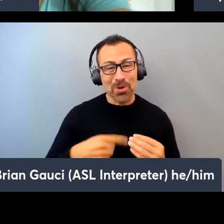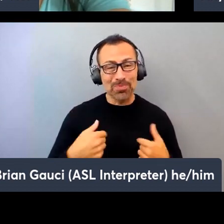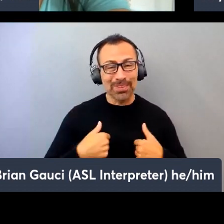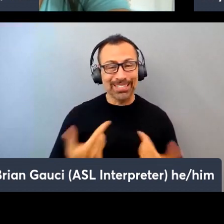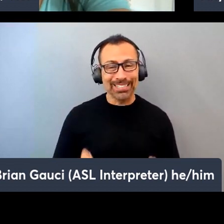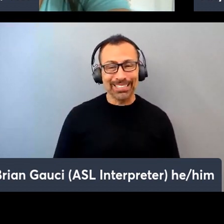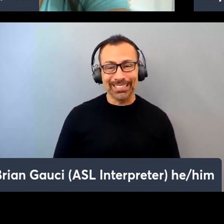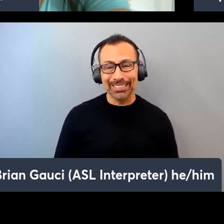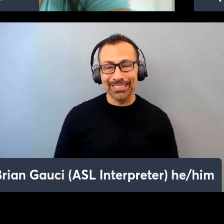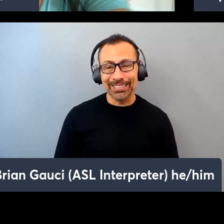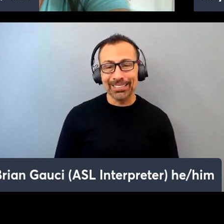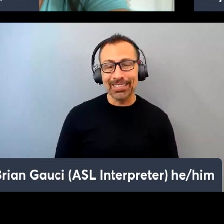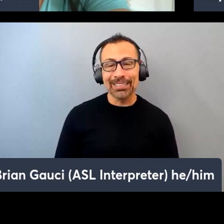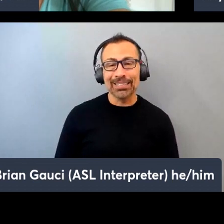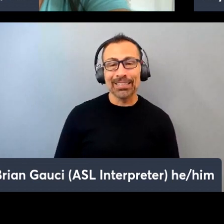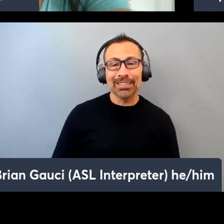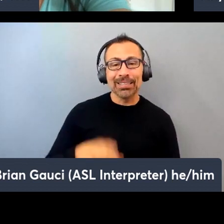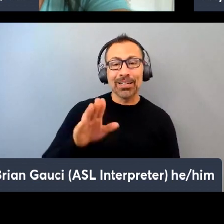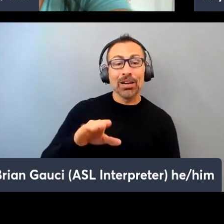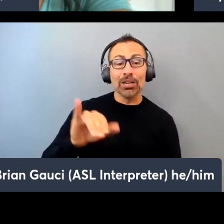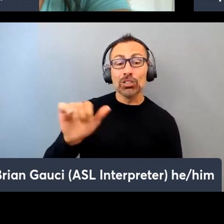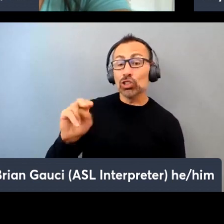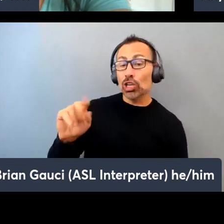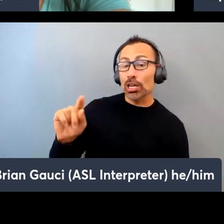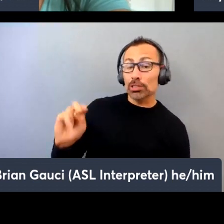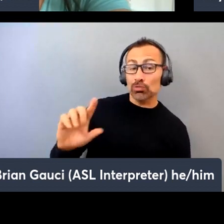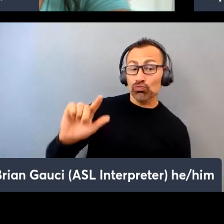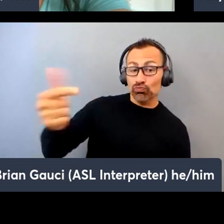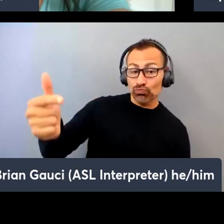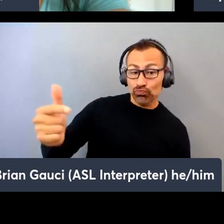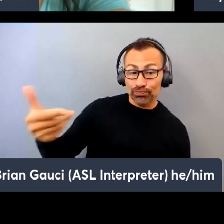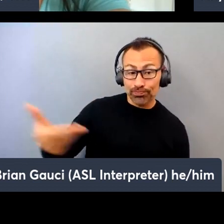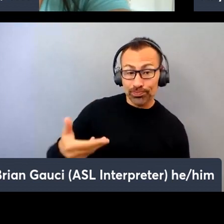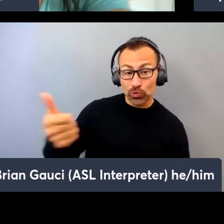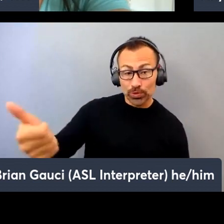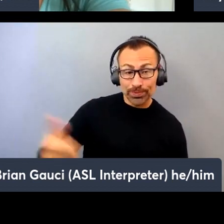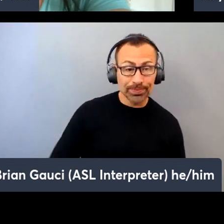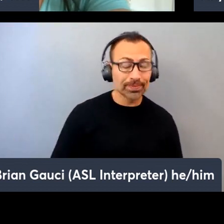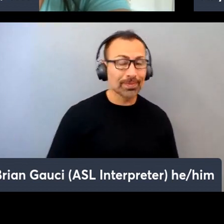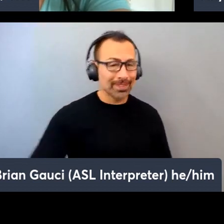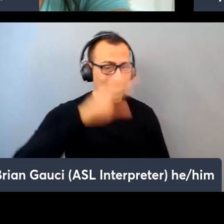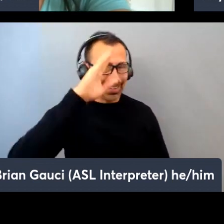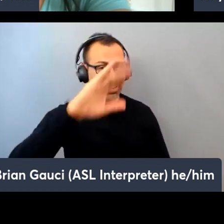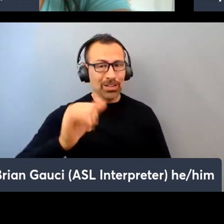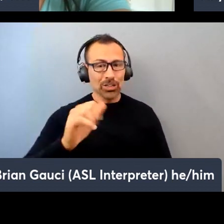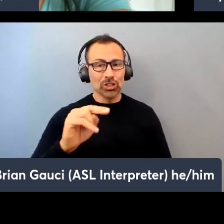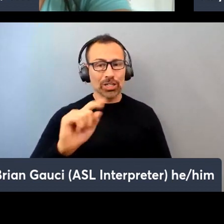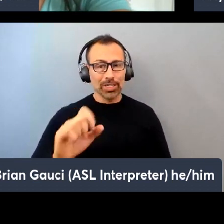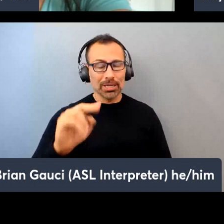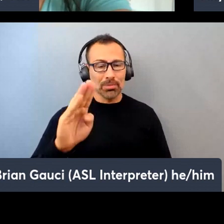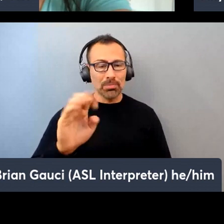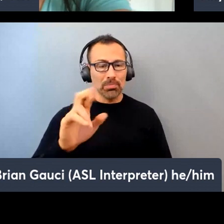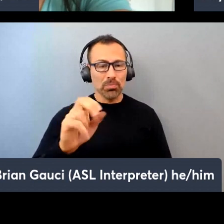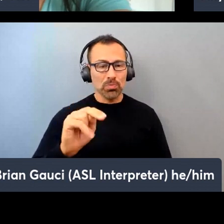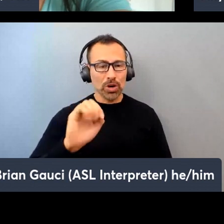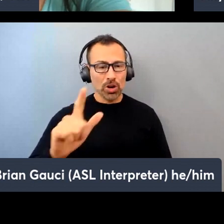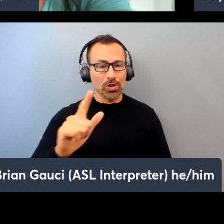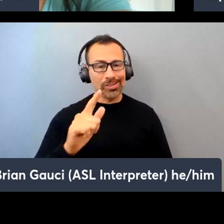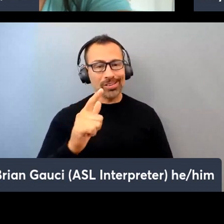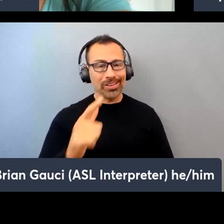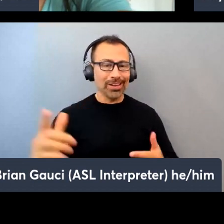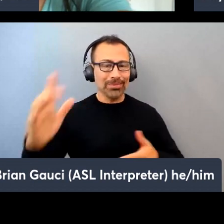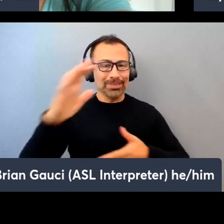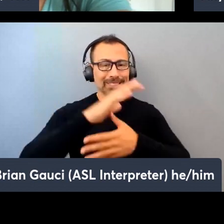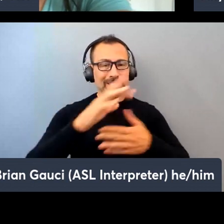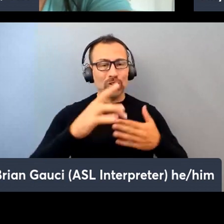Cool. And Jonathan, do you want to just give a quick intro of yourself? Yeah, certainly. I'm Jonathan Bernal. I'm a senior lead software engineer at